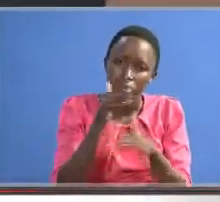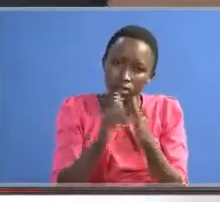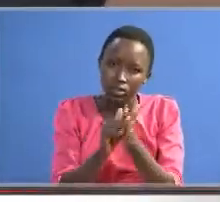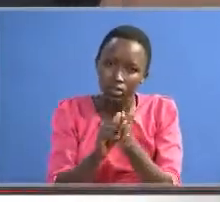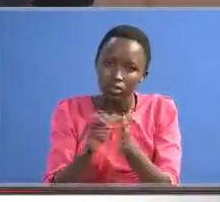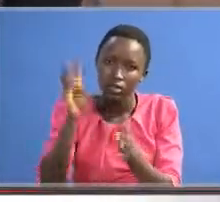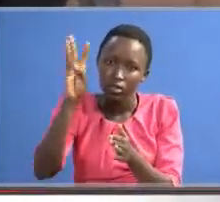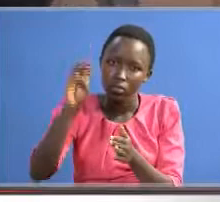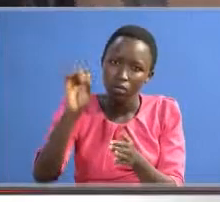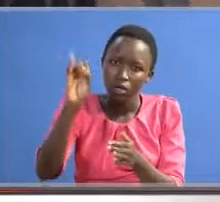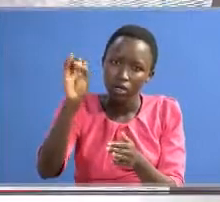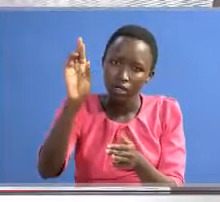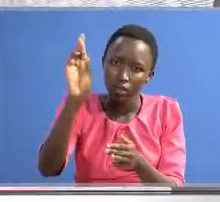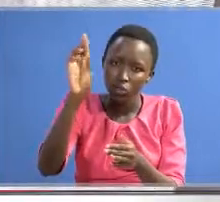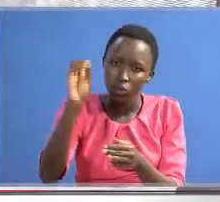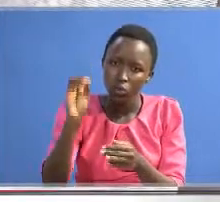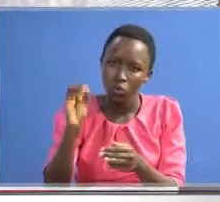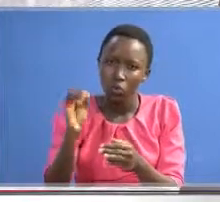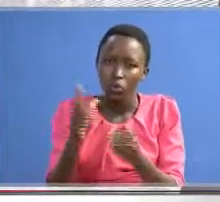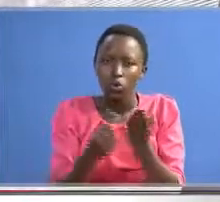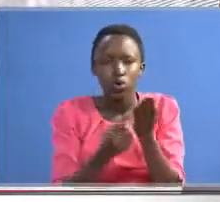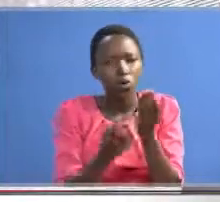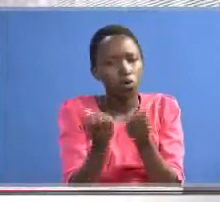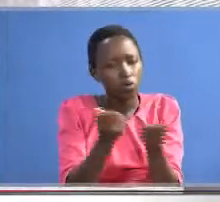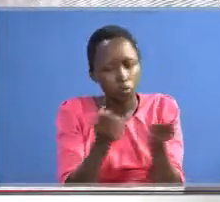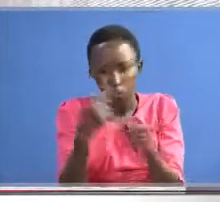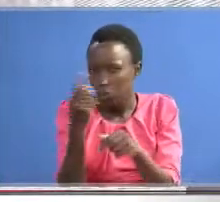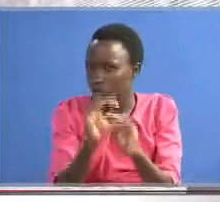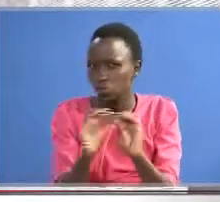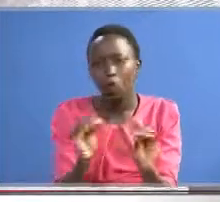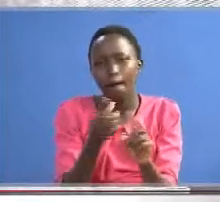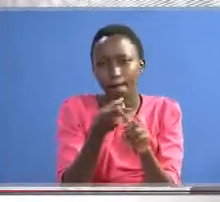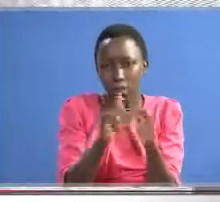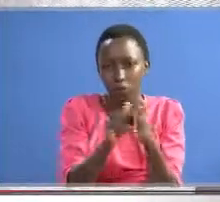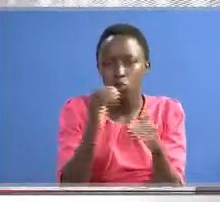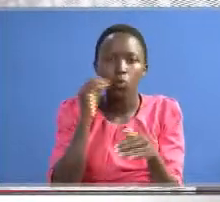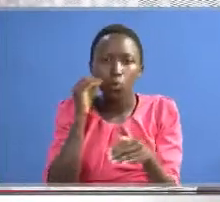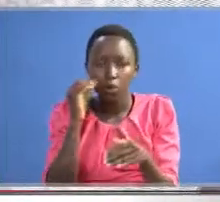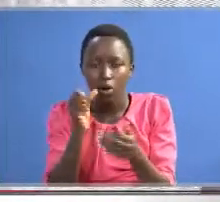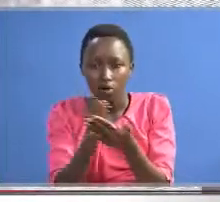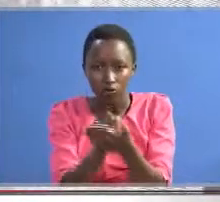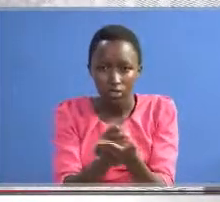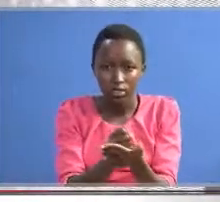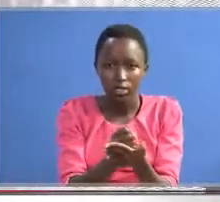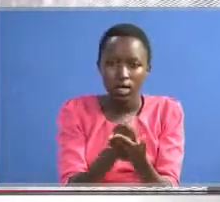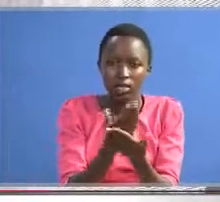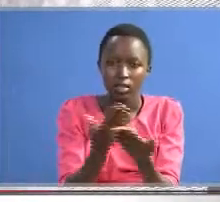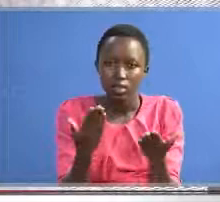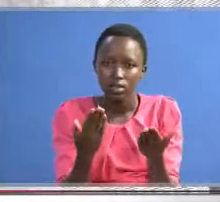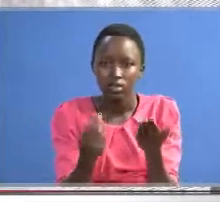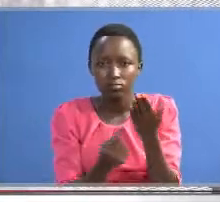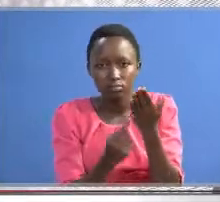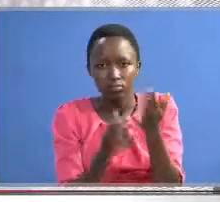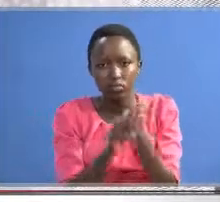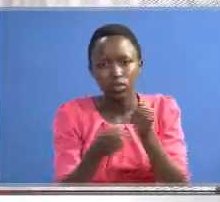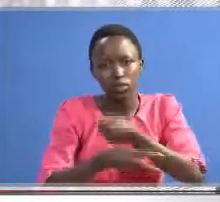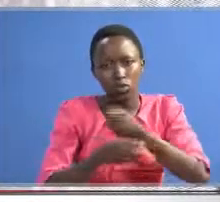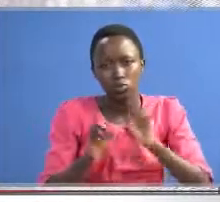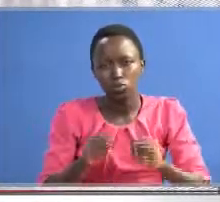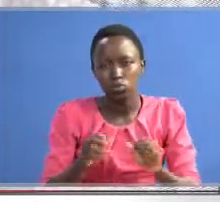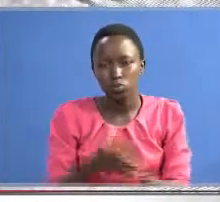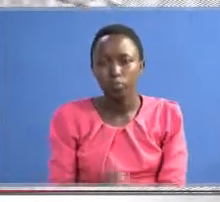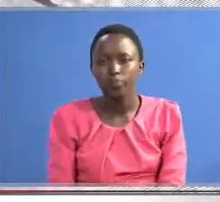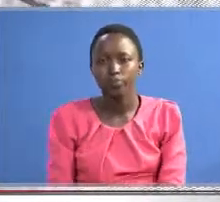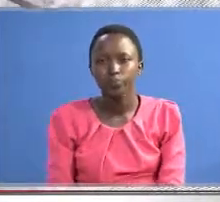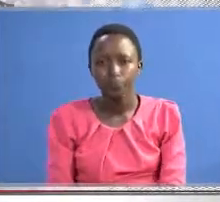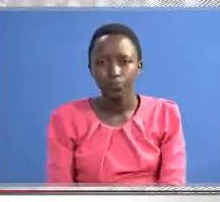Microdot is not just restricted to motor vehicle protection, but also other electronic home and office appliances which are also prone to theft.